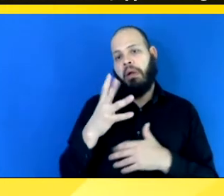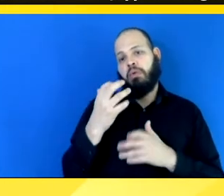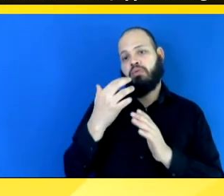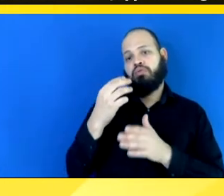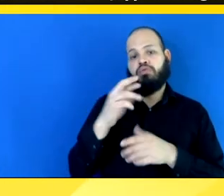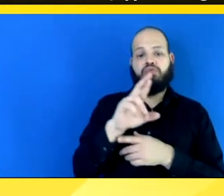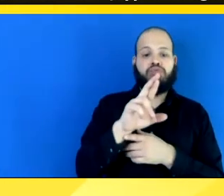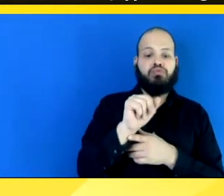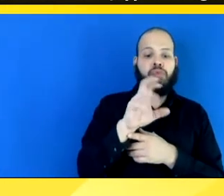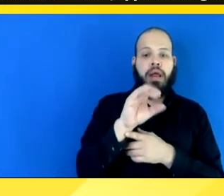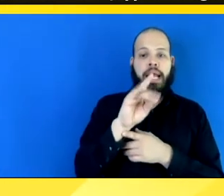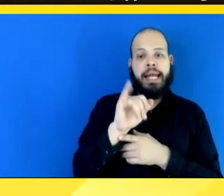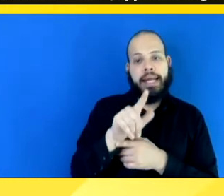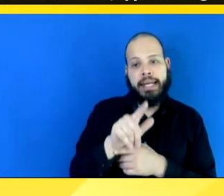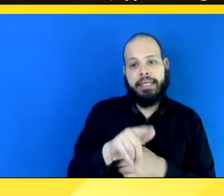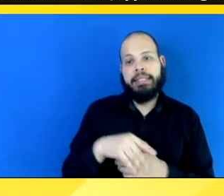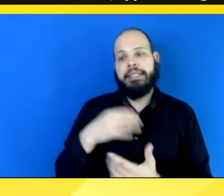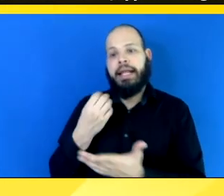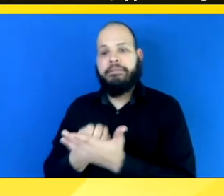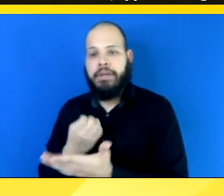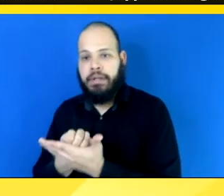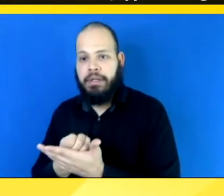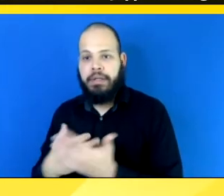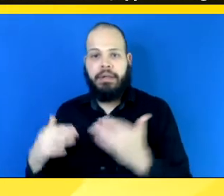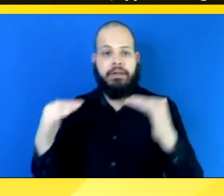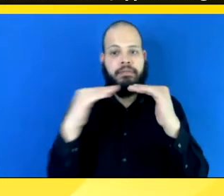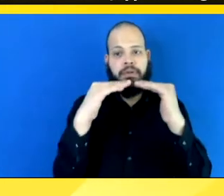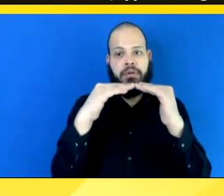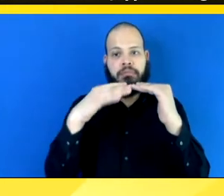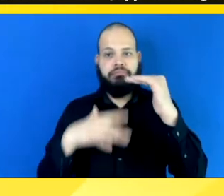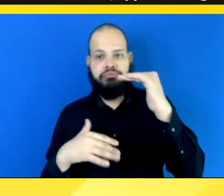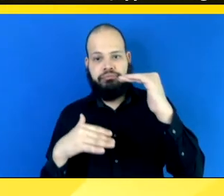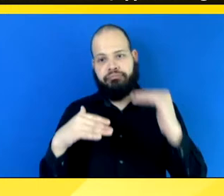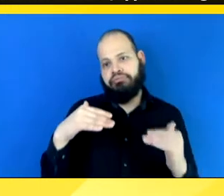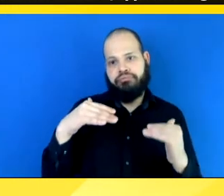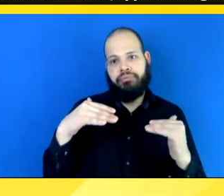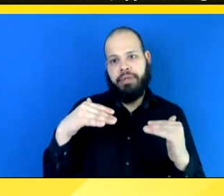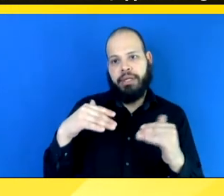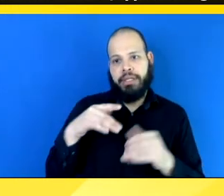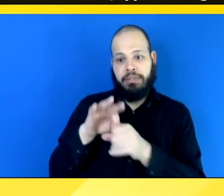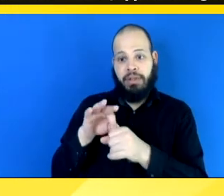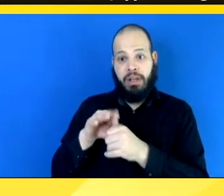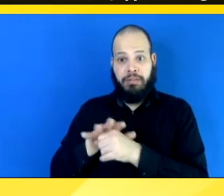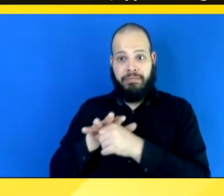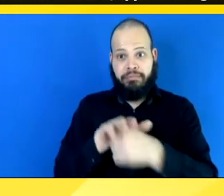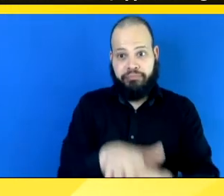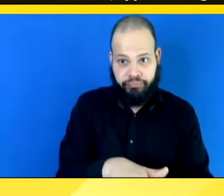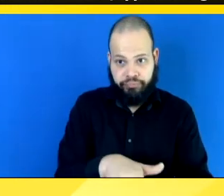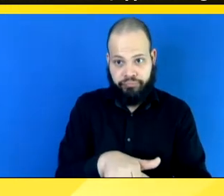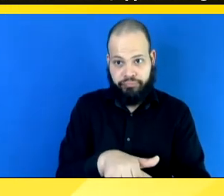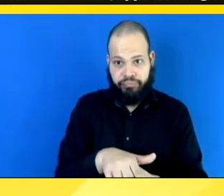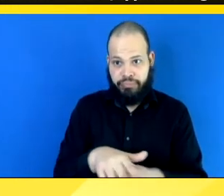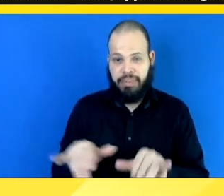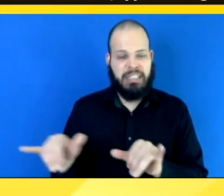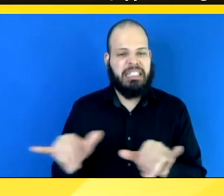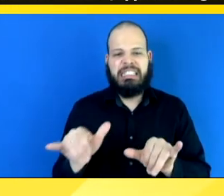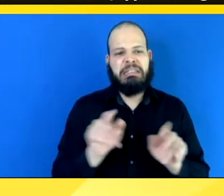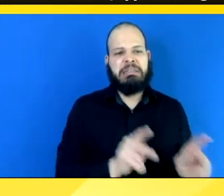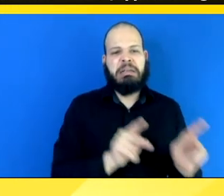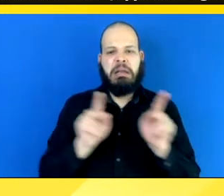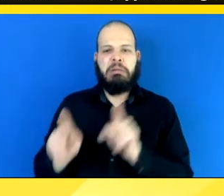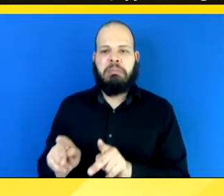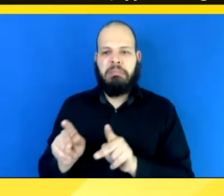voter suppression without stopping union busting. Because they come from the same core. That's why